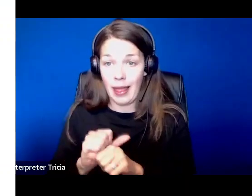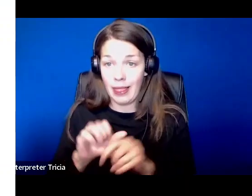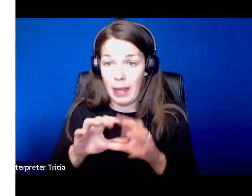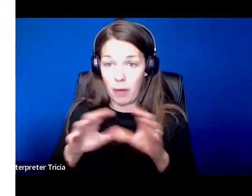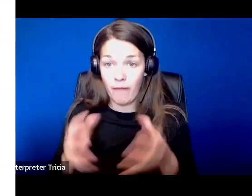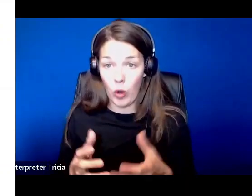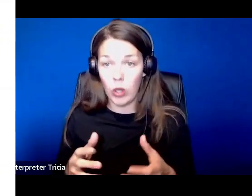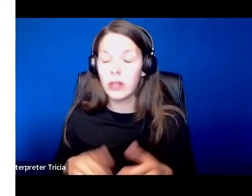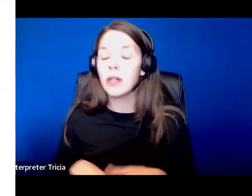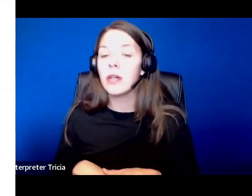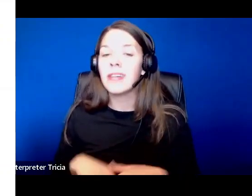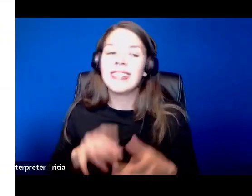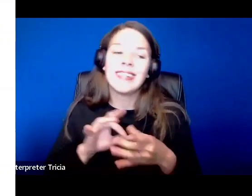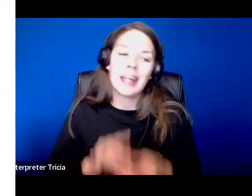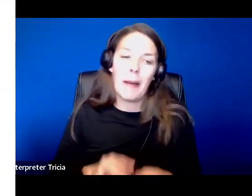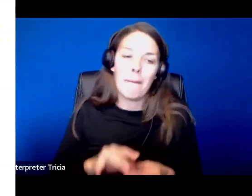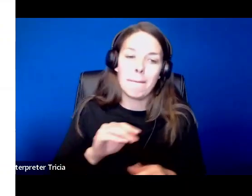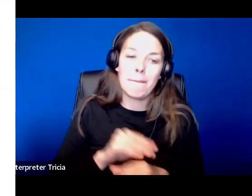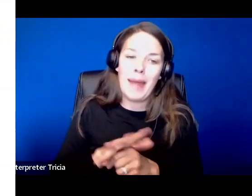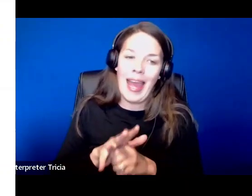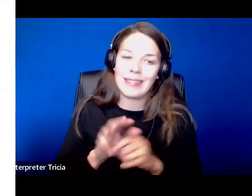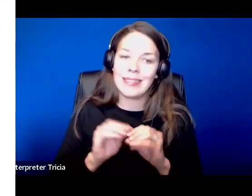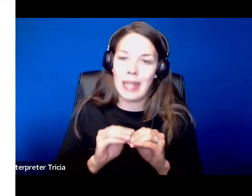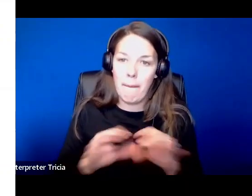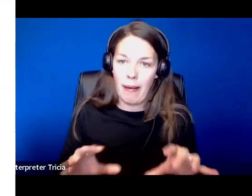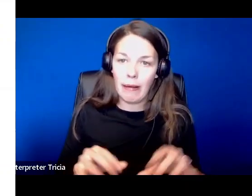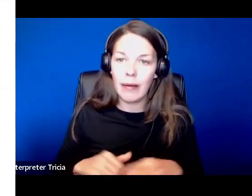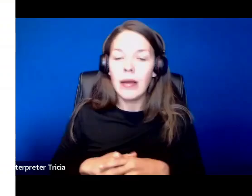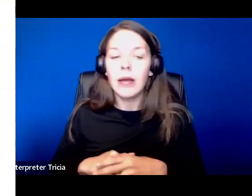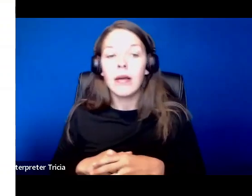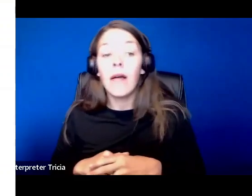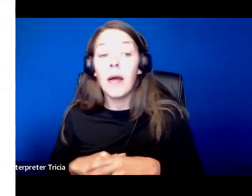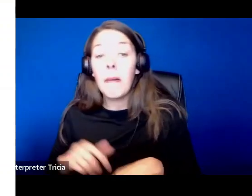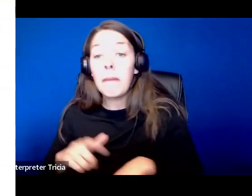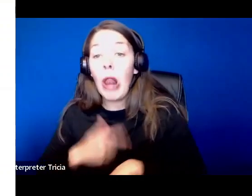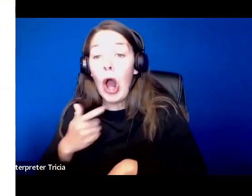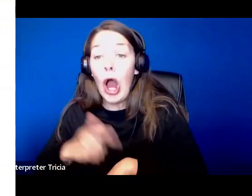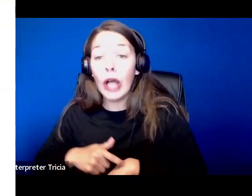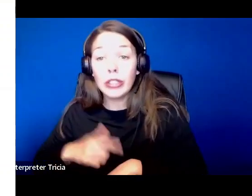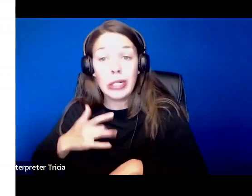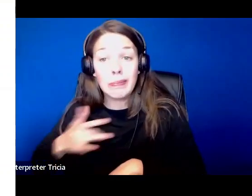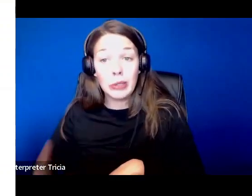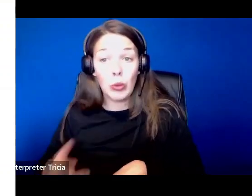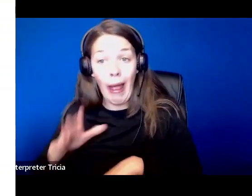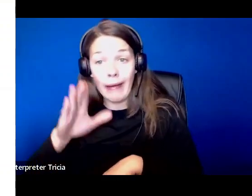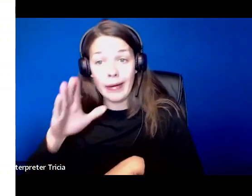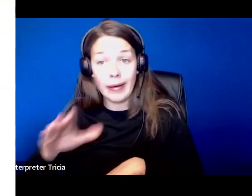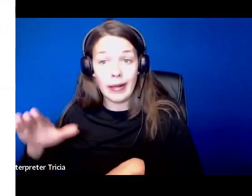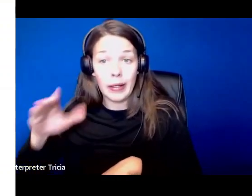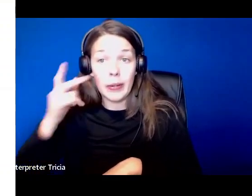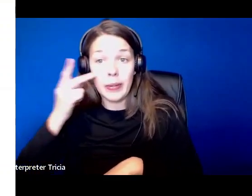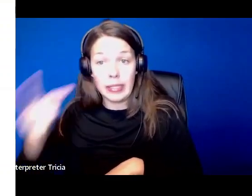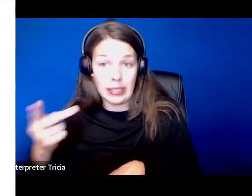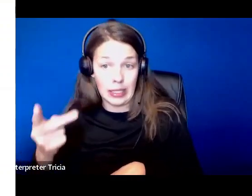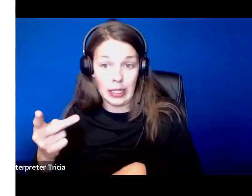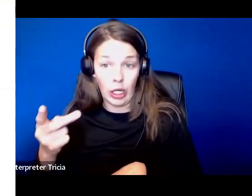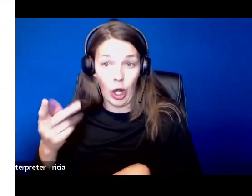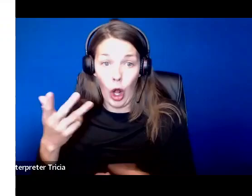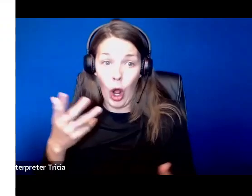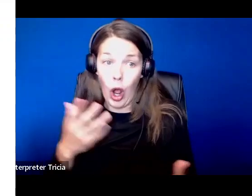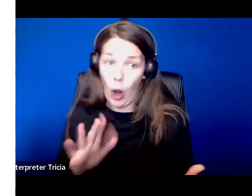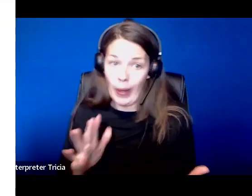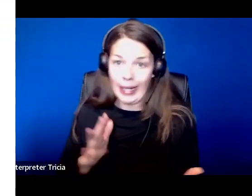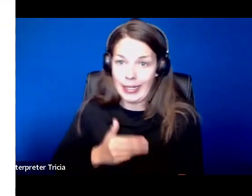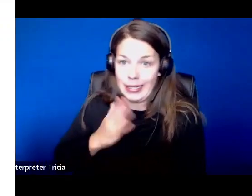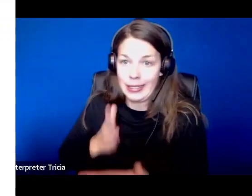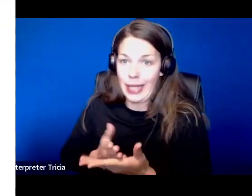with the pandemic. But if you look at the longer term trend, you can see that the labor force had already stopped growing in